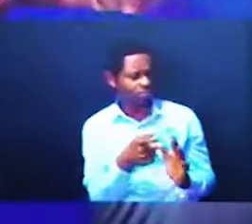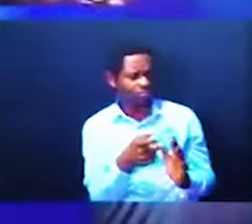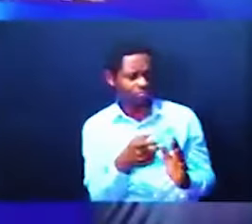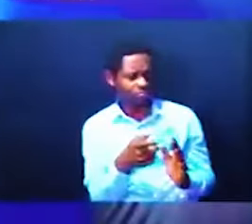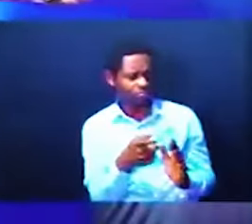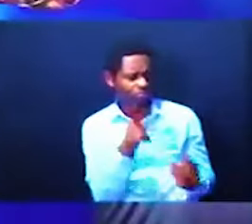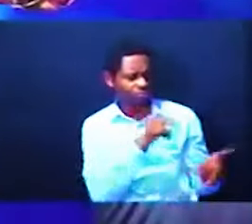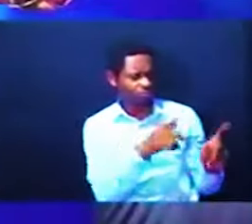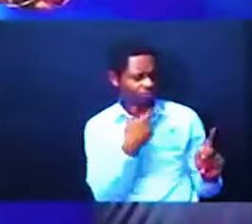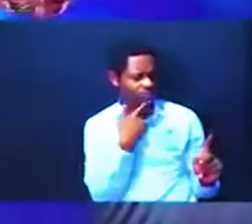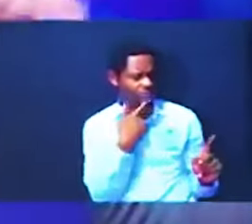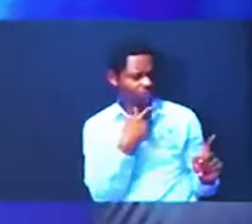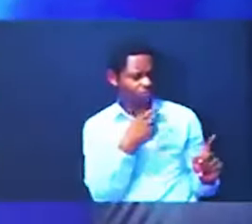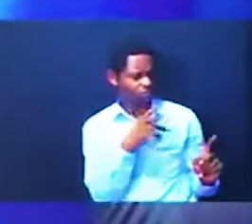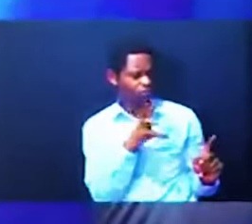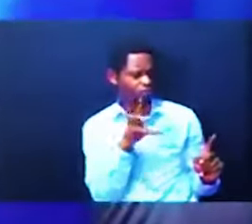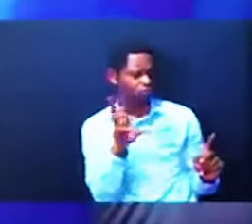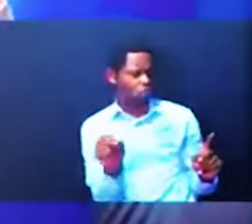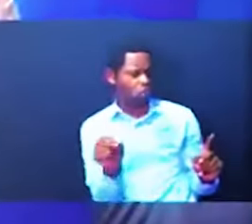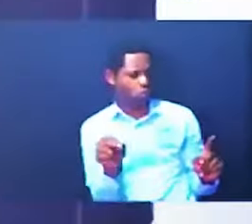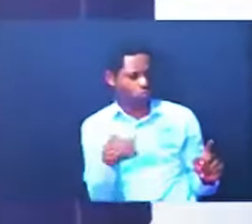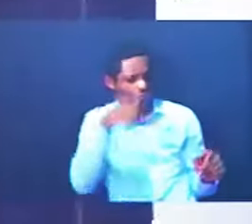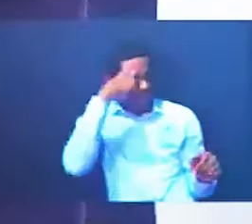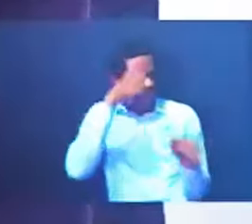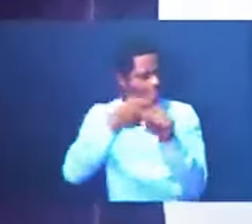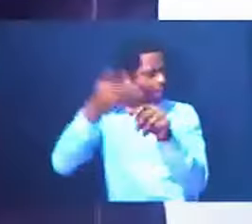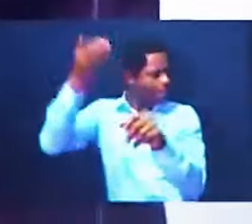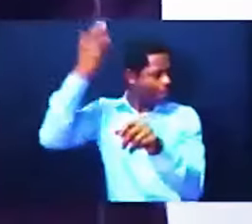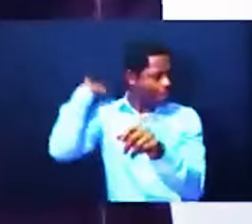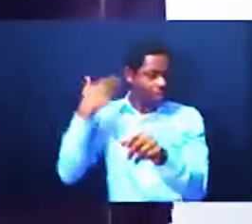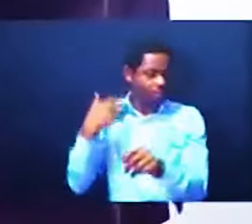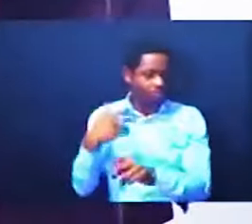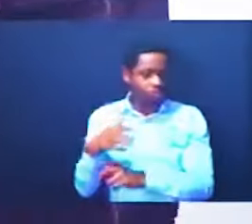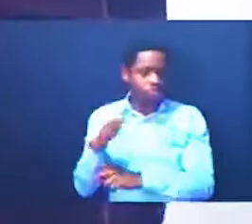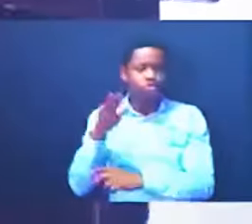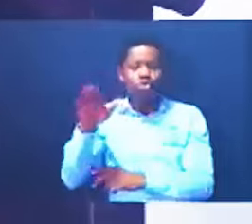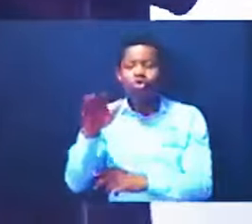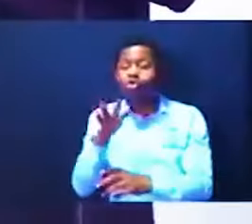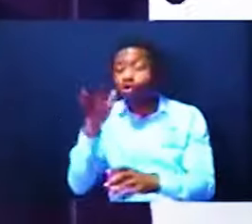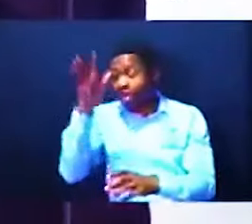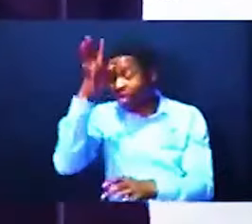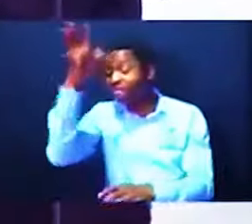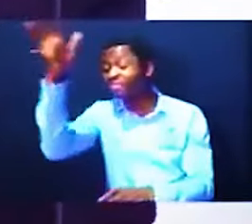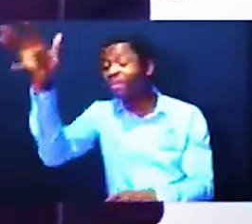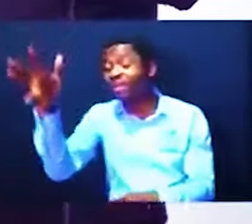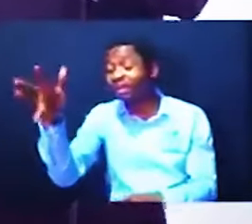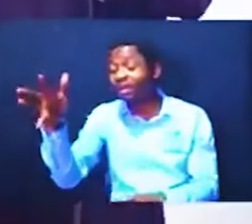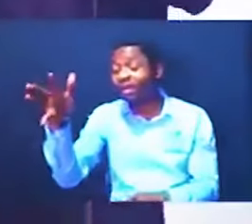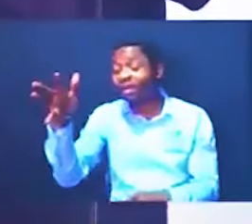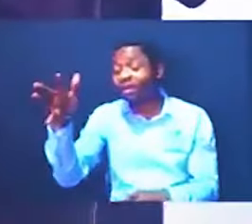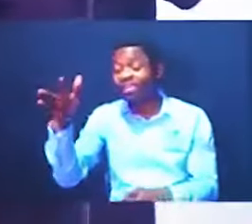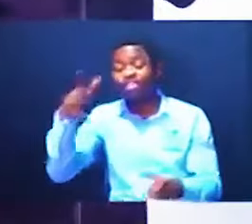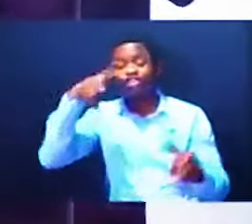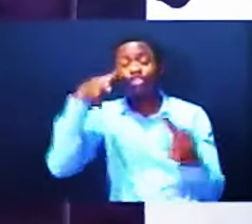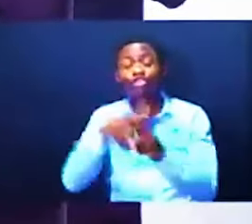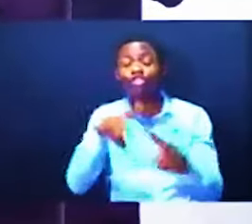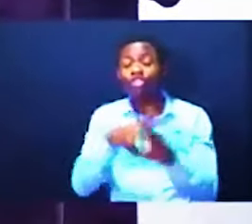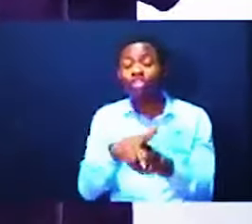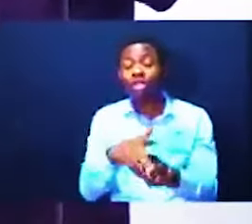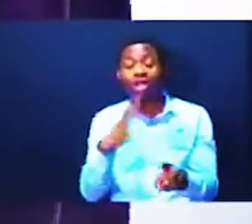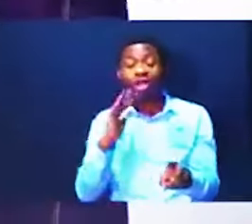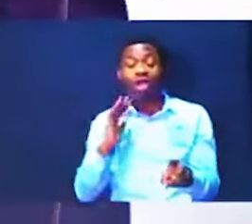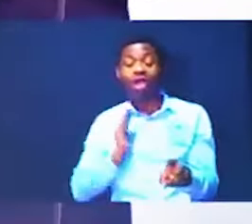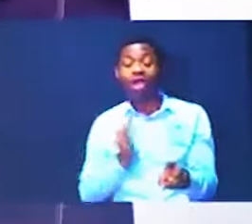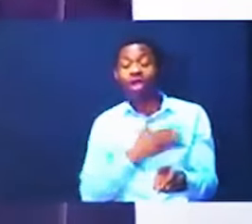gave them up to their enemies. How could he say a dubri be na Israel? Well, Pebe be a far away and why so be far Edom. Now, so Edom